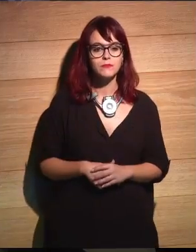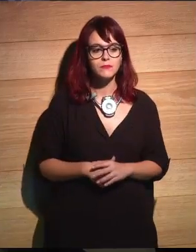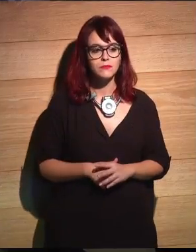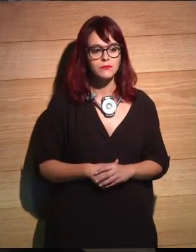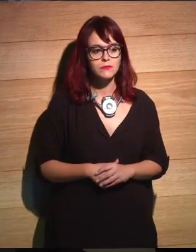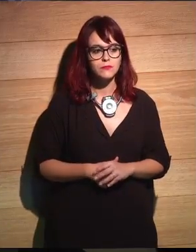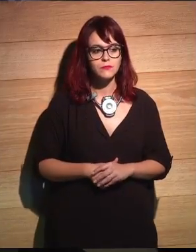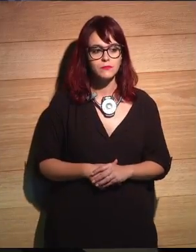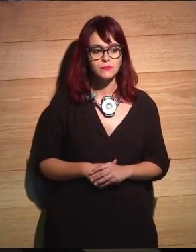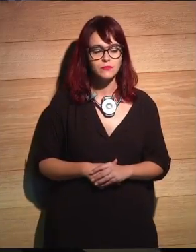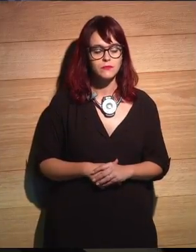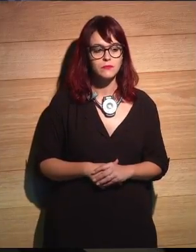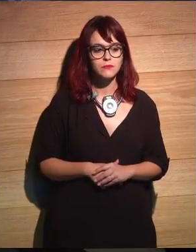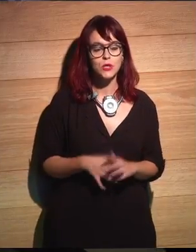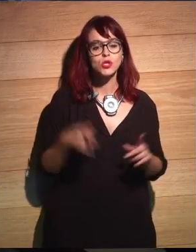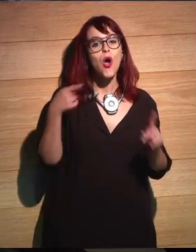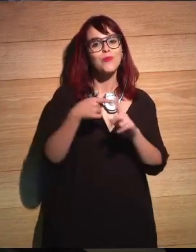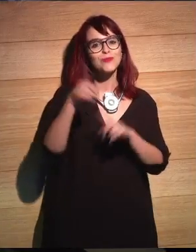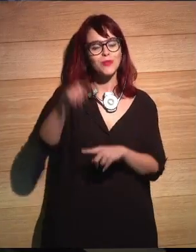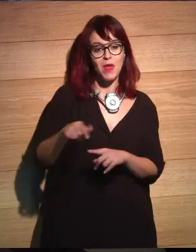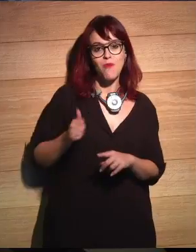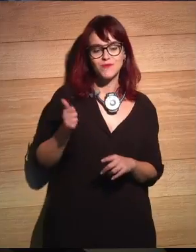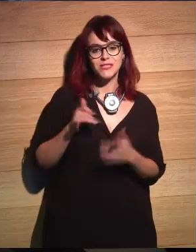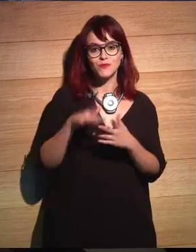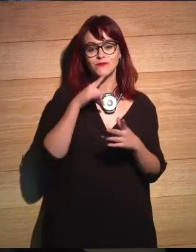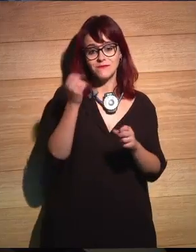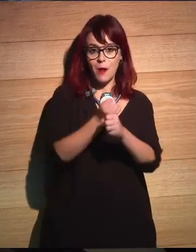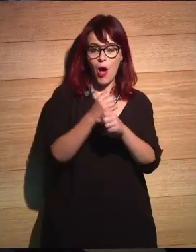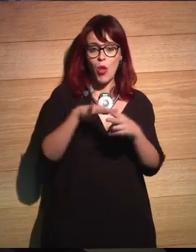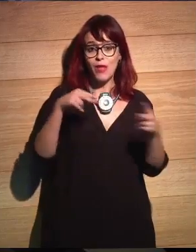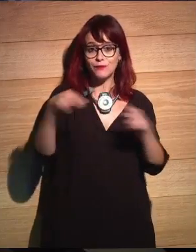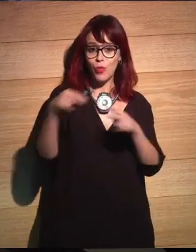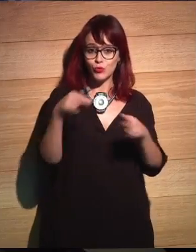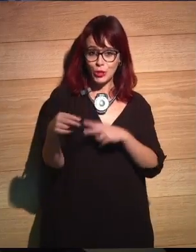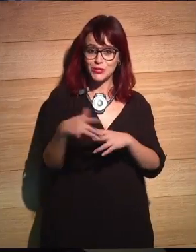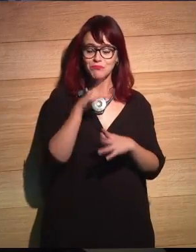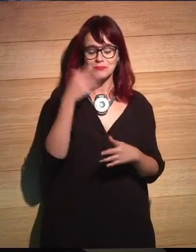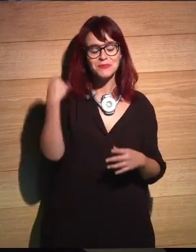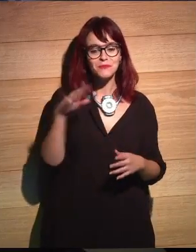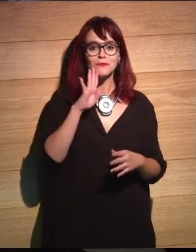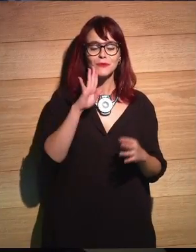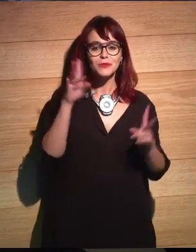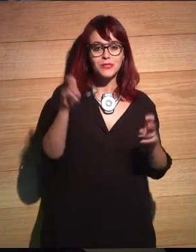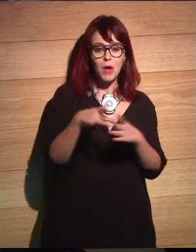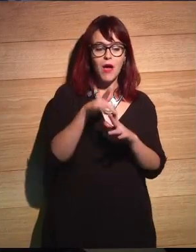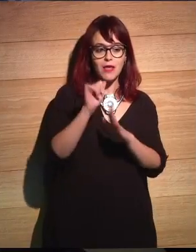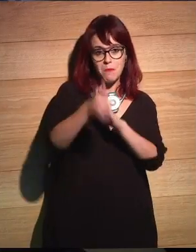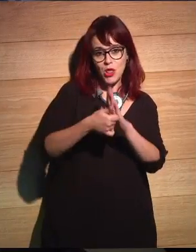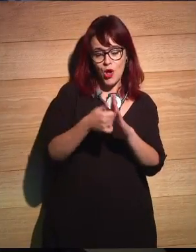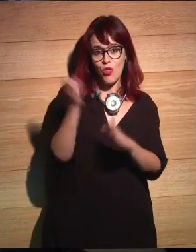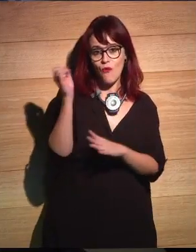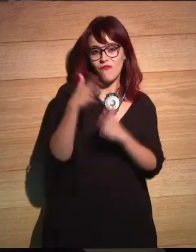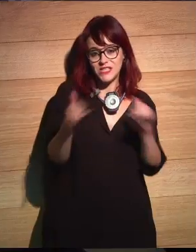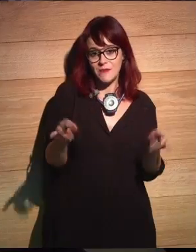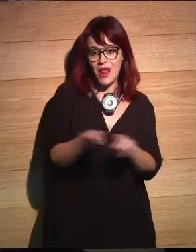Y qué mejor ocasión, ¿no?, para reivindicar. What better occasion than to celebrate